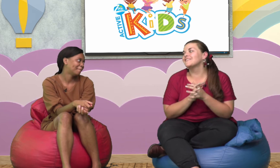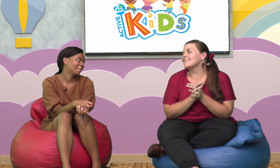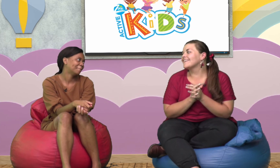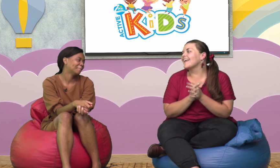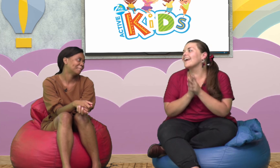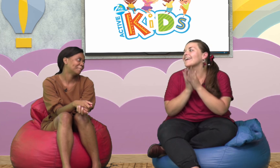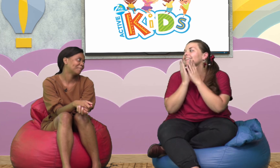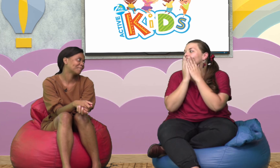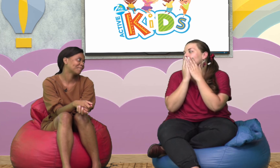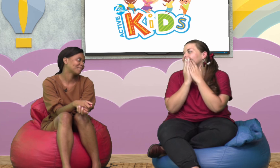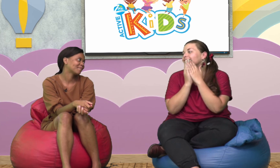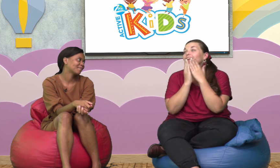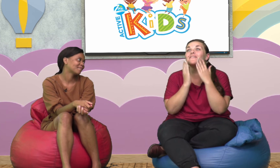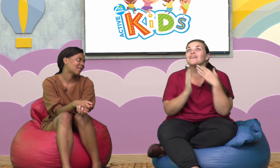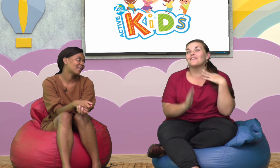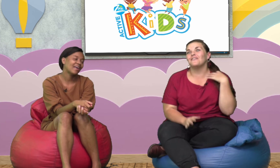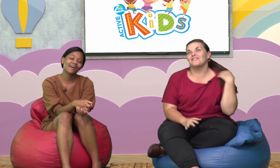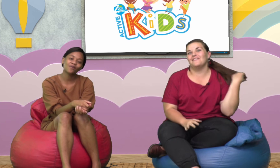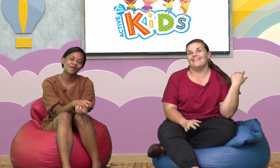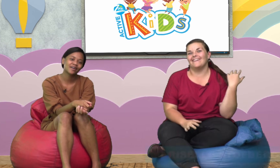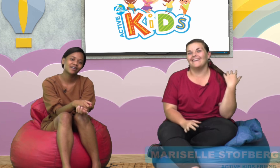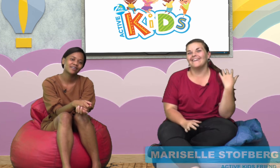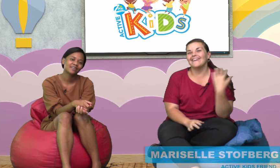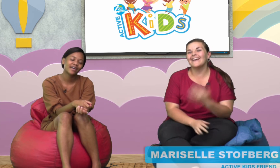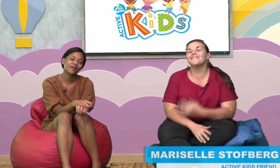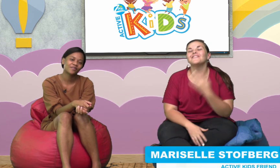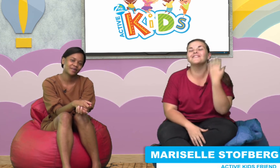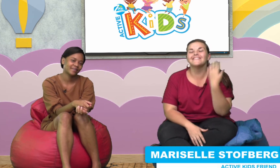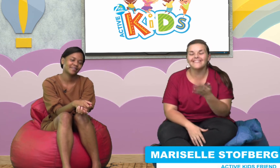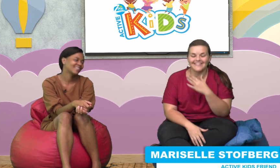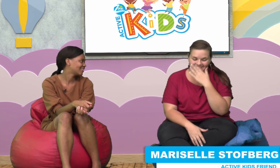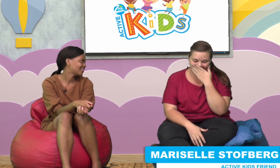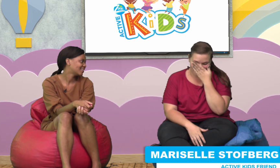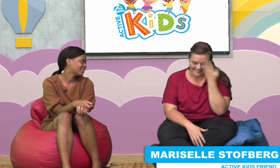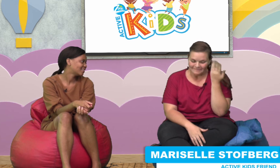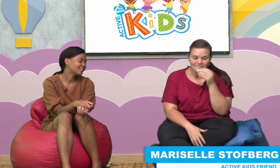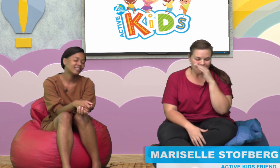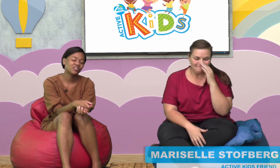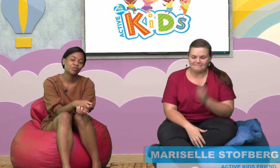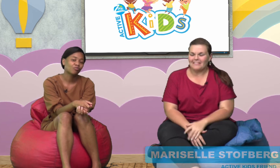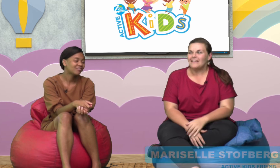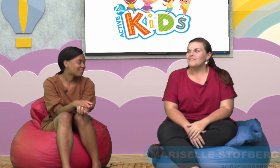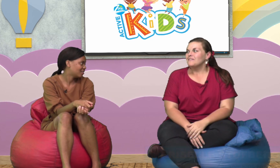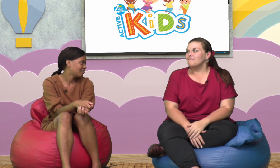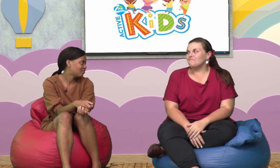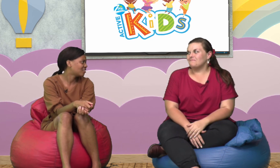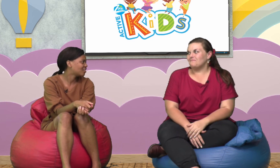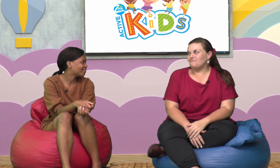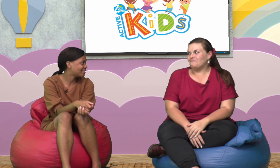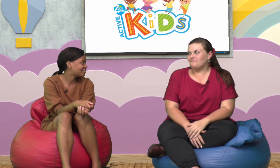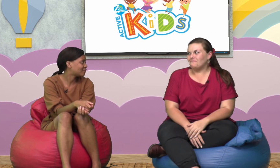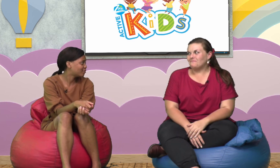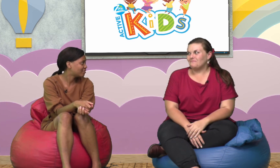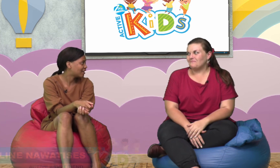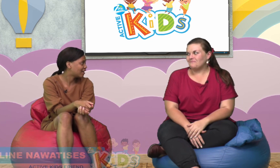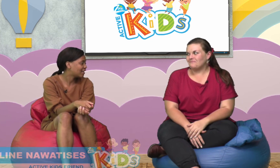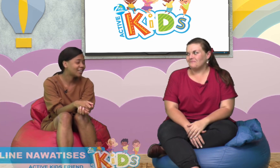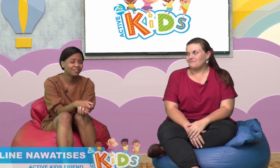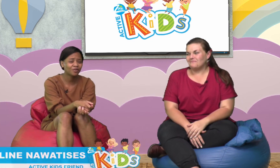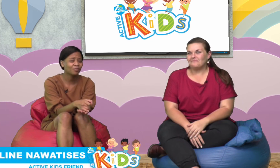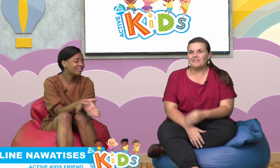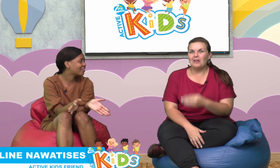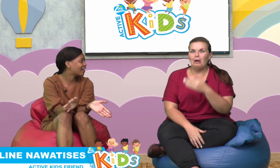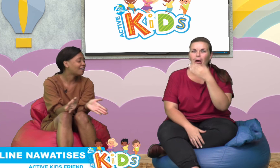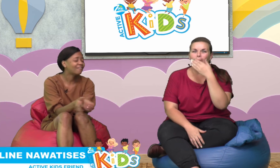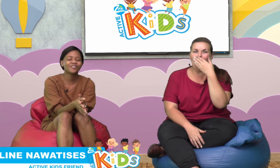Wauw, Micheline, ek het die beste tyd ooit gehad Ek ook. vandag. Ek Ek voel so ook. slim. Teacher Mutsa, onderwyser Mutsa,